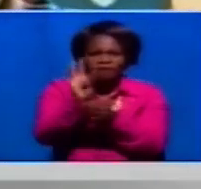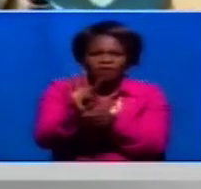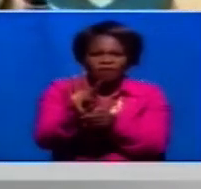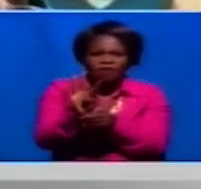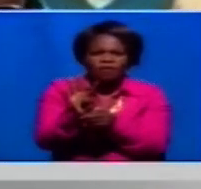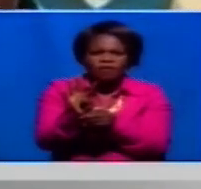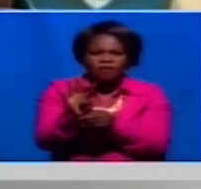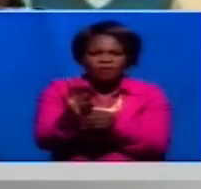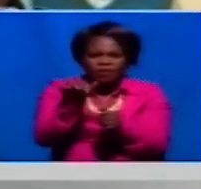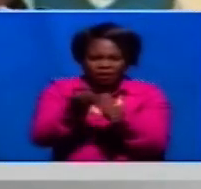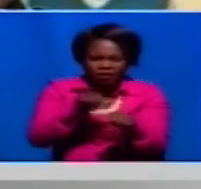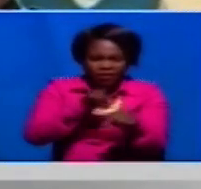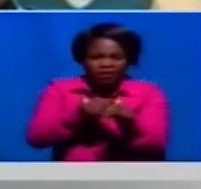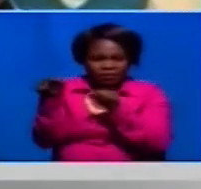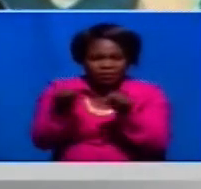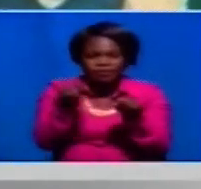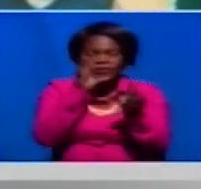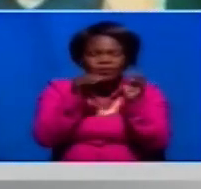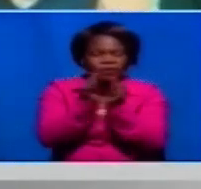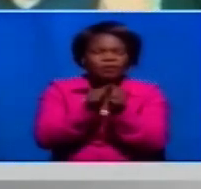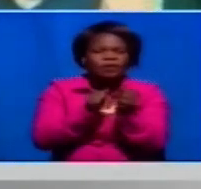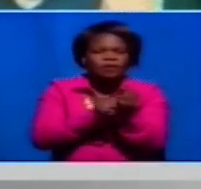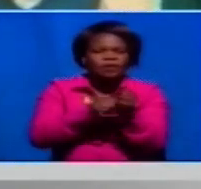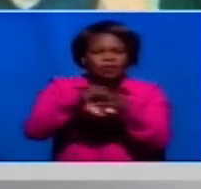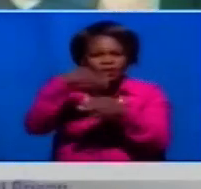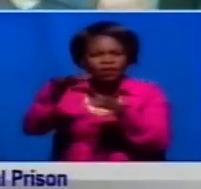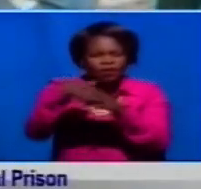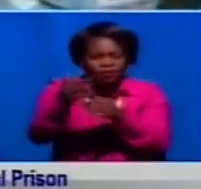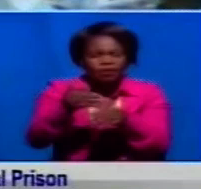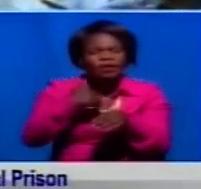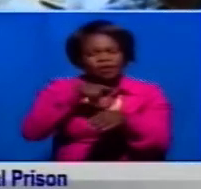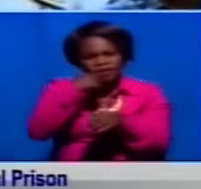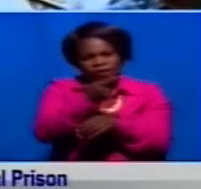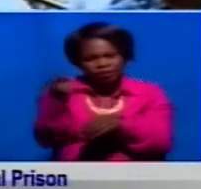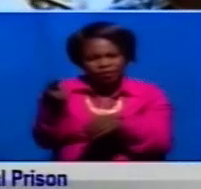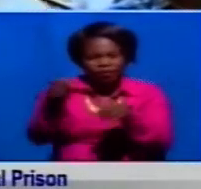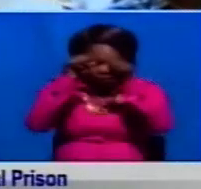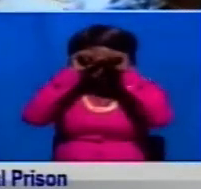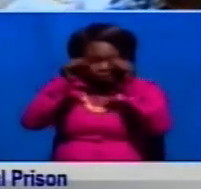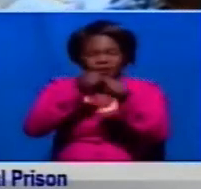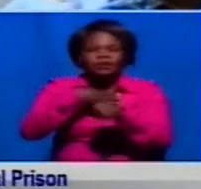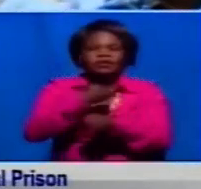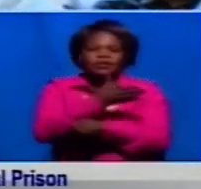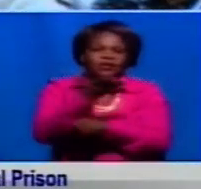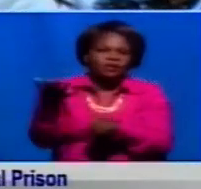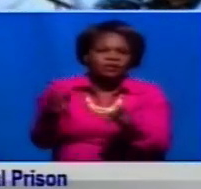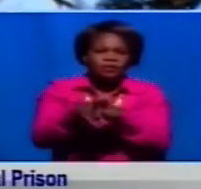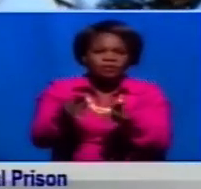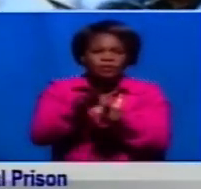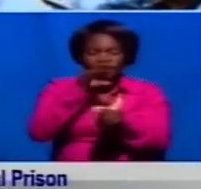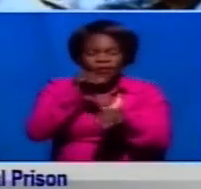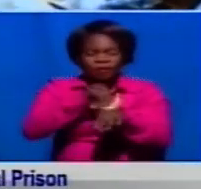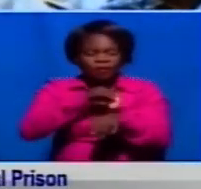mention about the releases, I normally tell them that the president likes you. And speaking on behalf of the